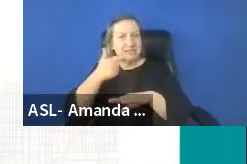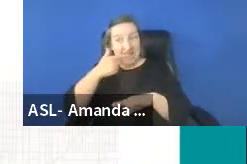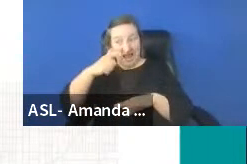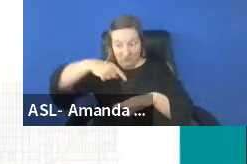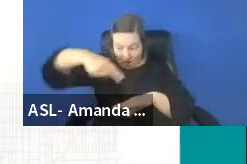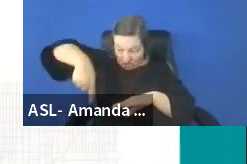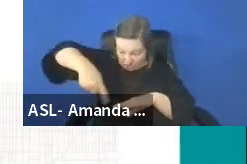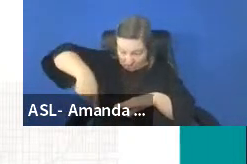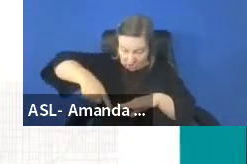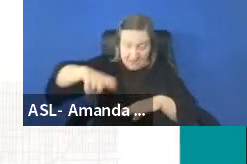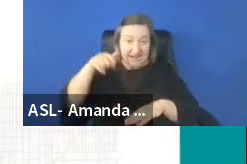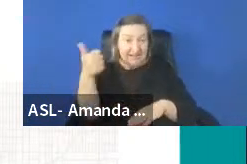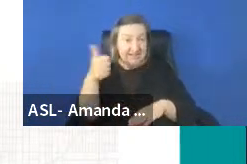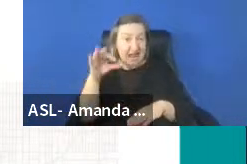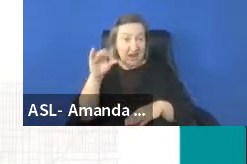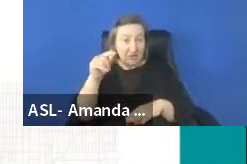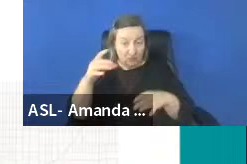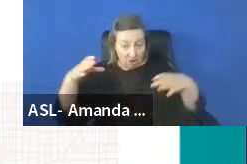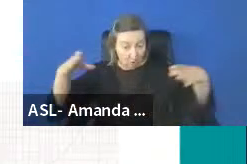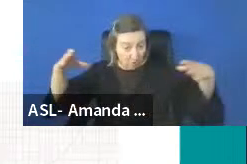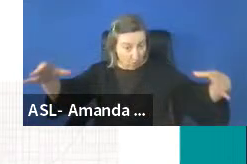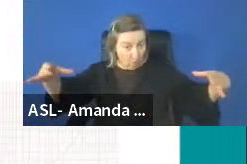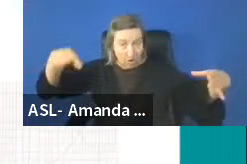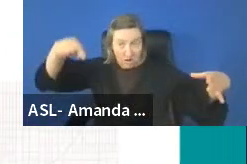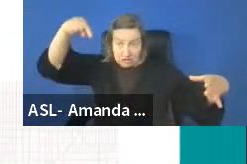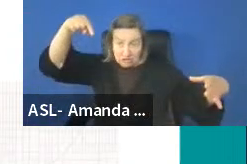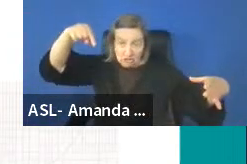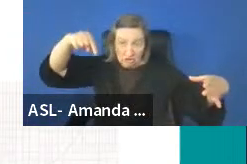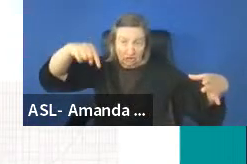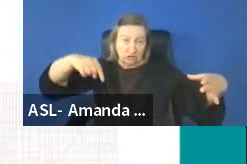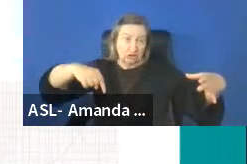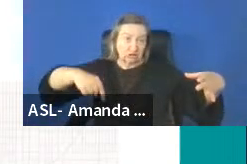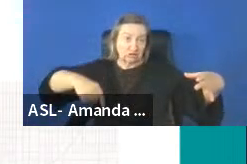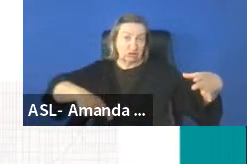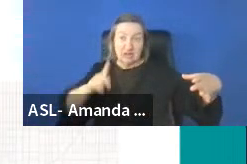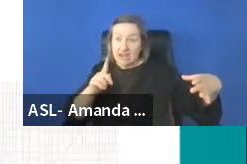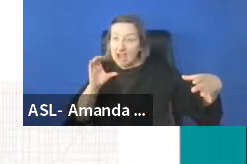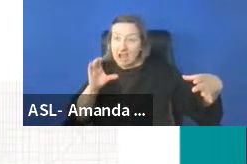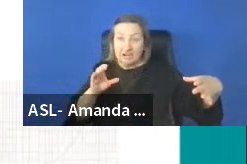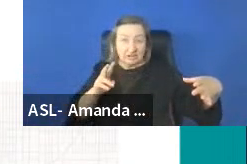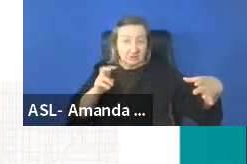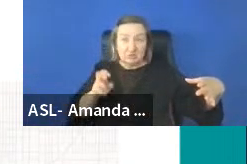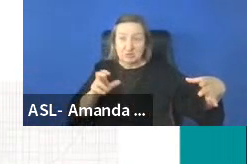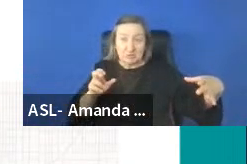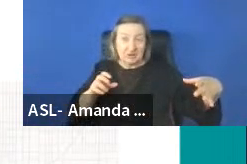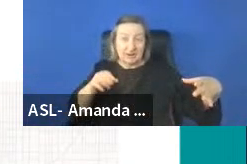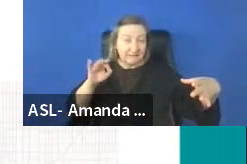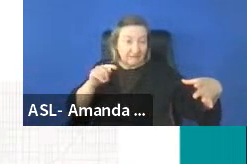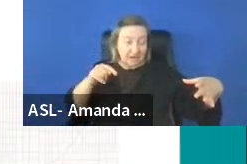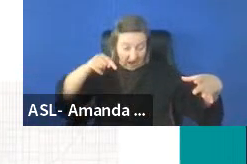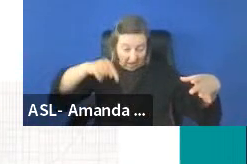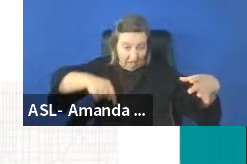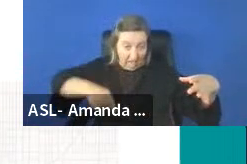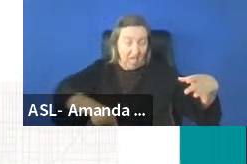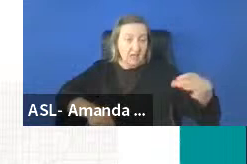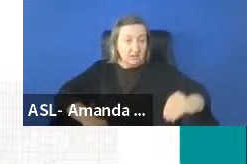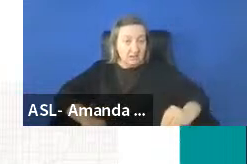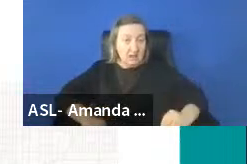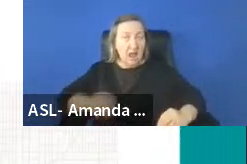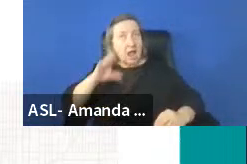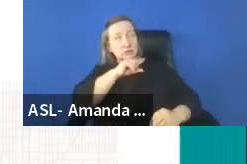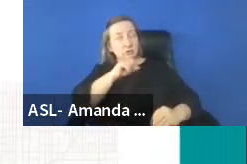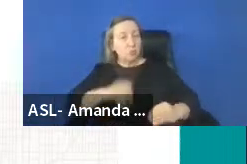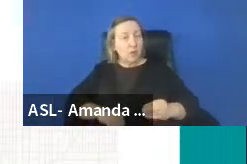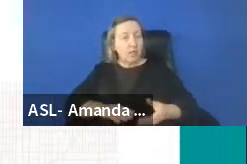10-foot wide hole down hundreds of feet, and then I assume you're going to eventually fill it up with concrete. I